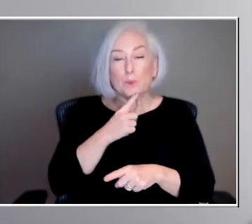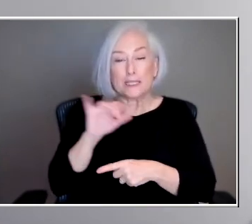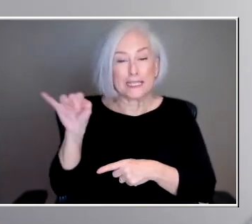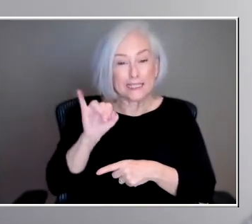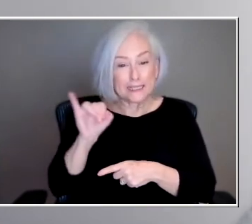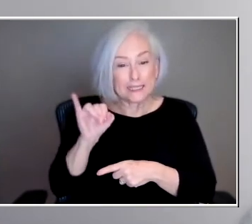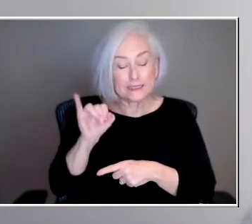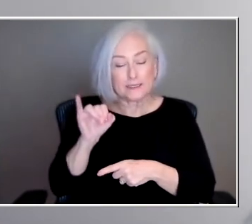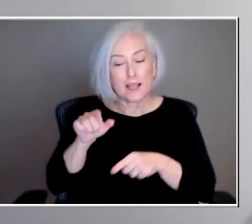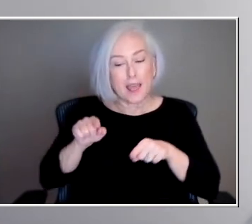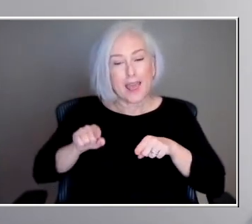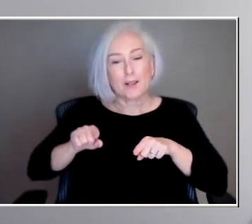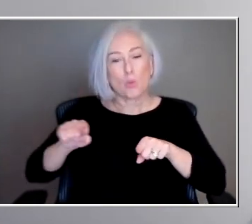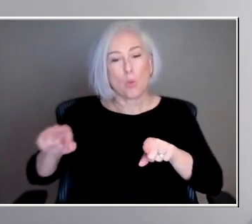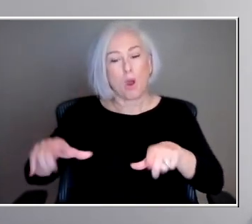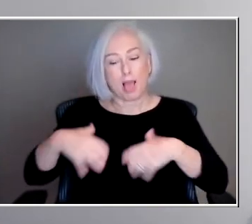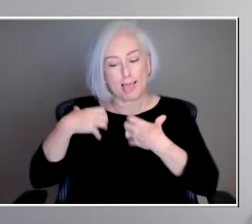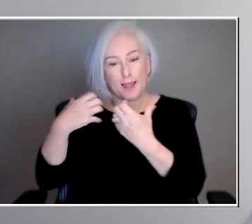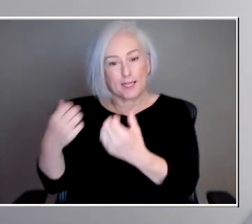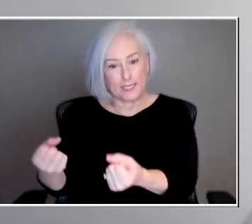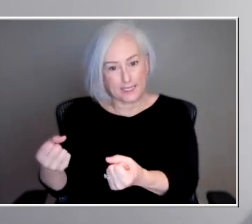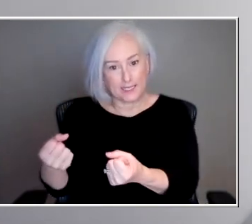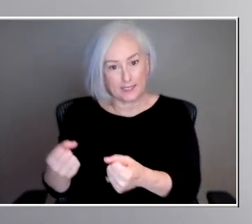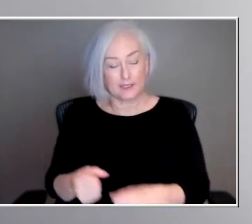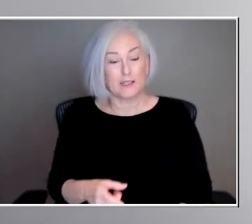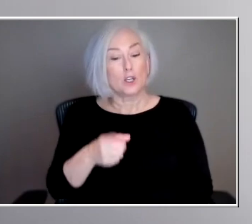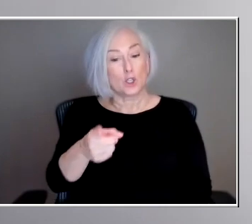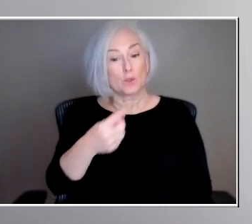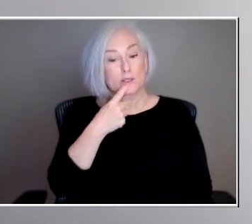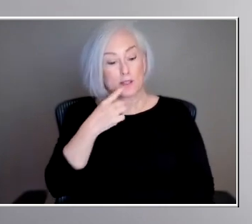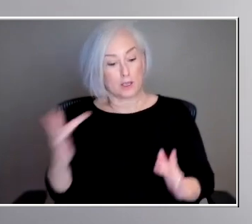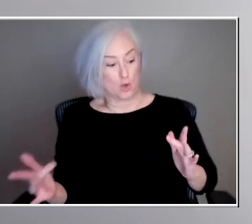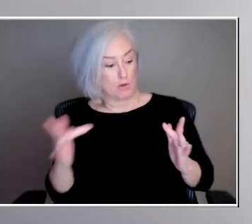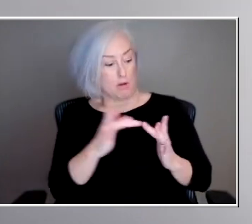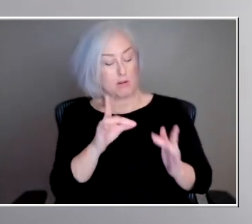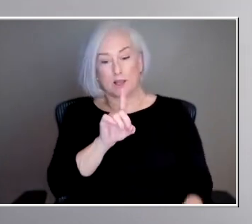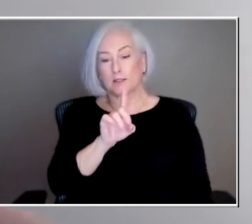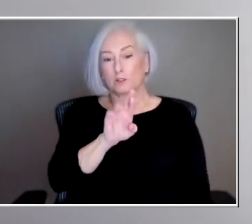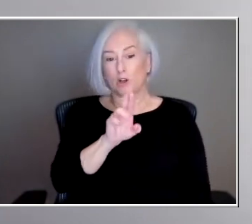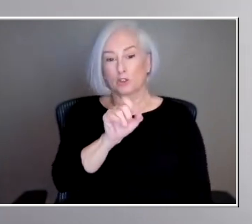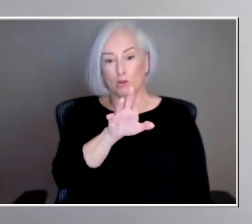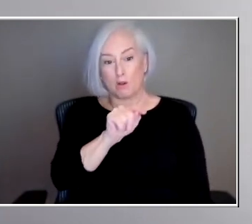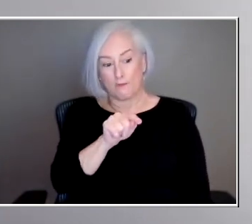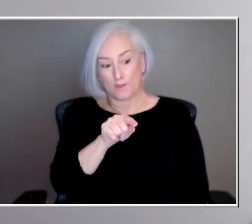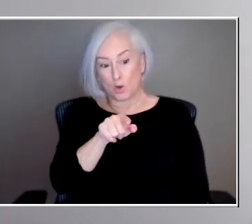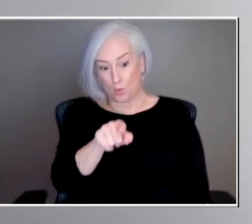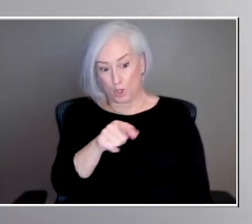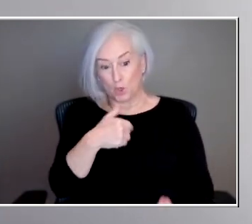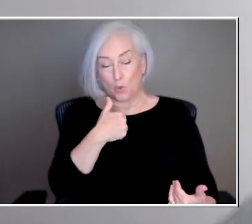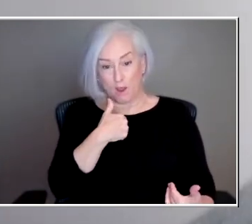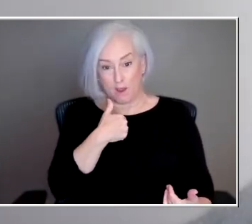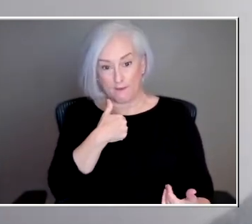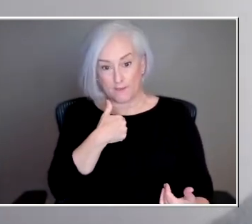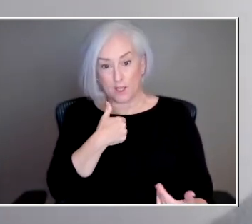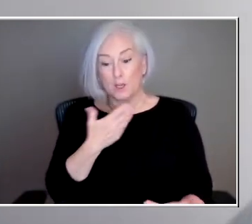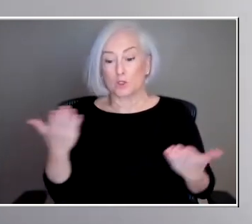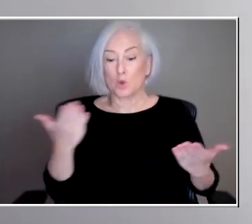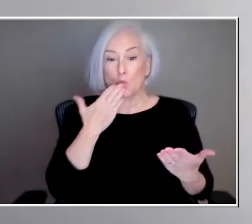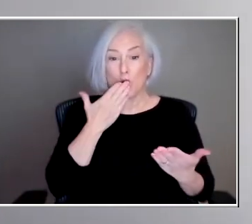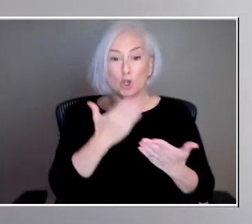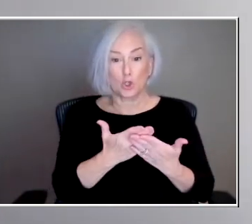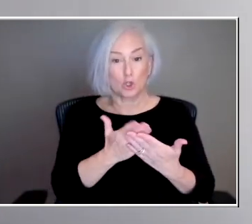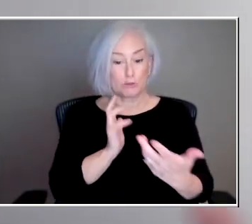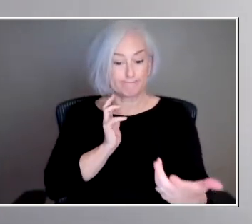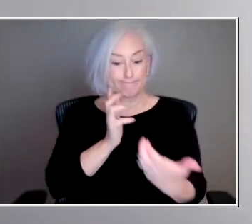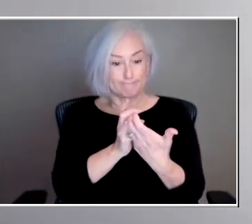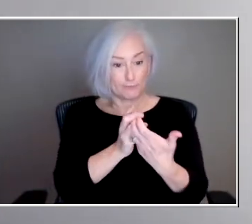that's awesome, because what might be good for you individually is different than what might be good for your friend or your neighbor.